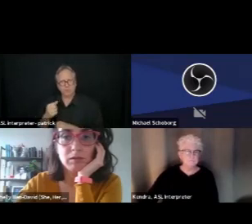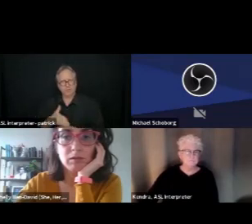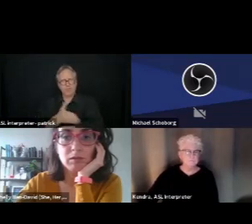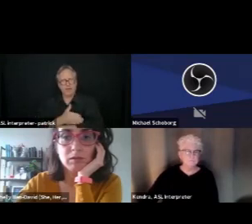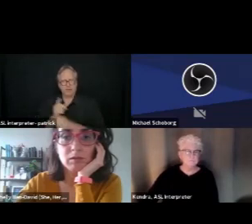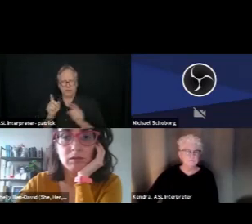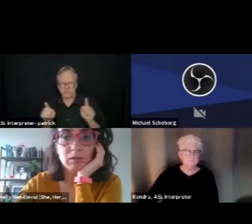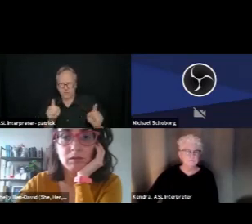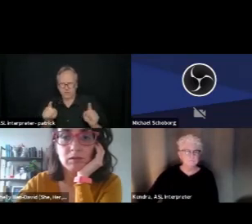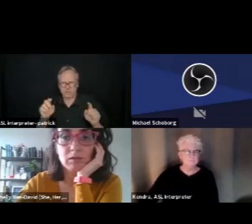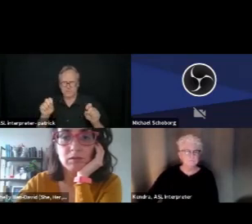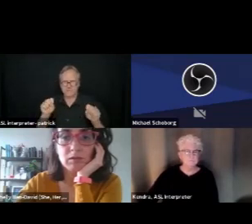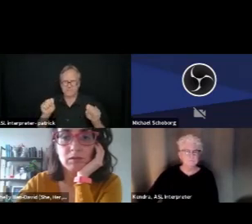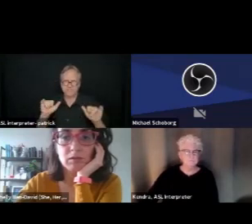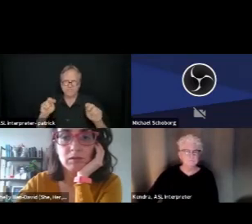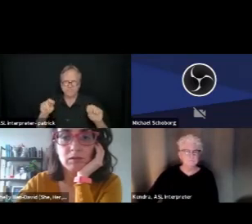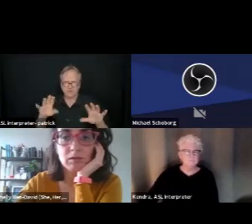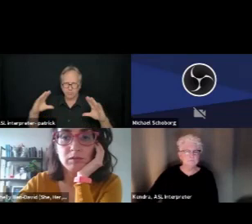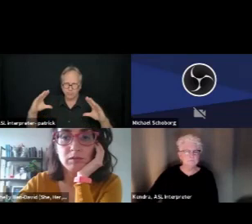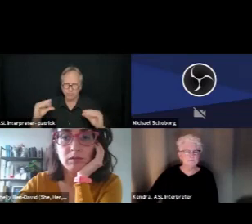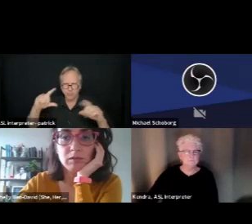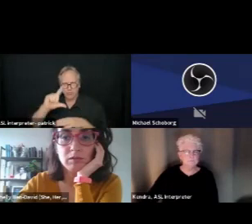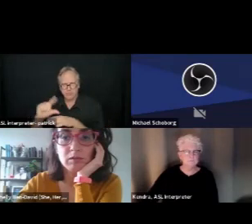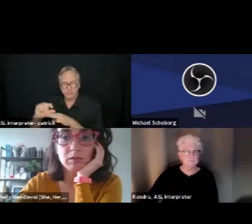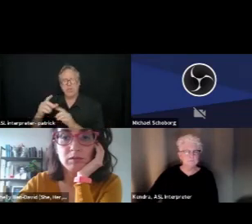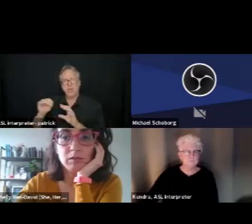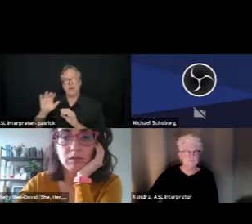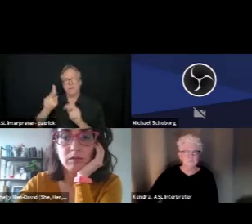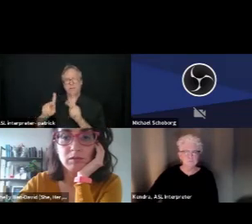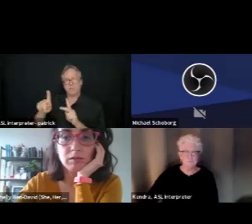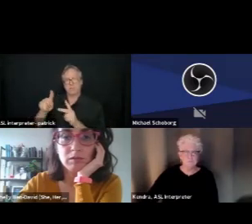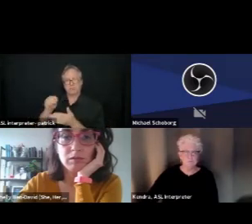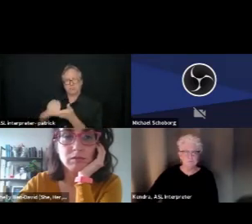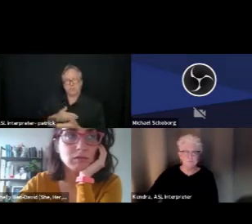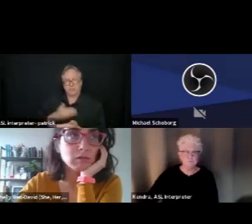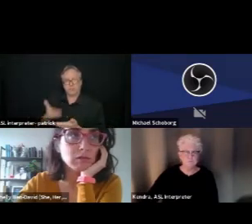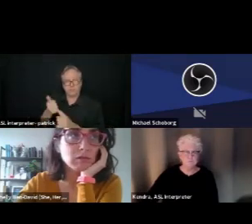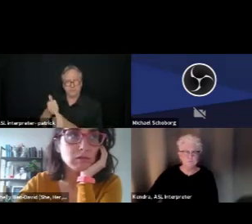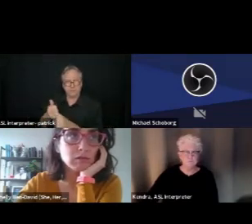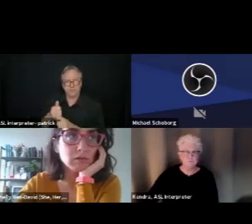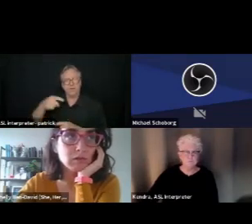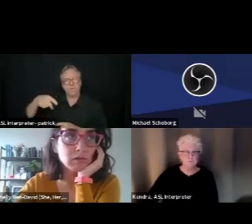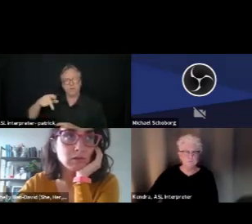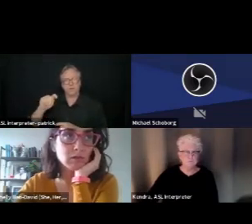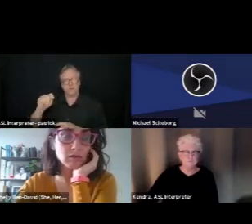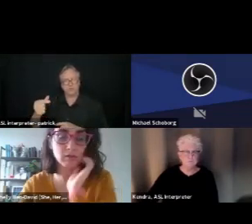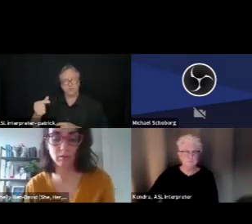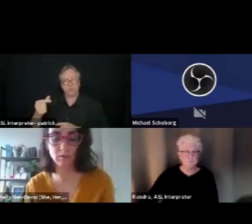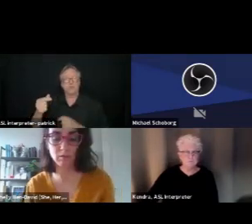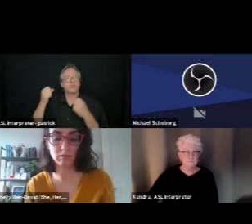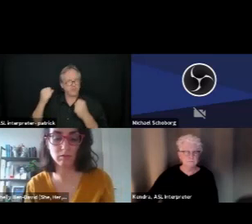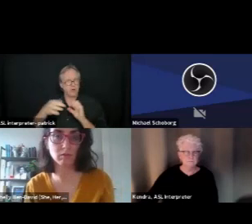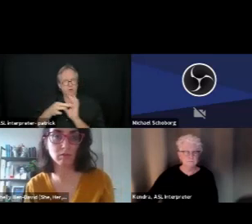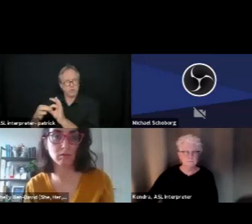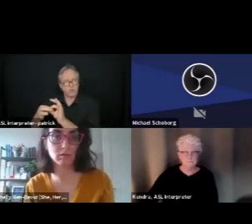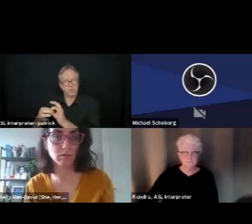symptoms, symptom remission and people's global assessment of functioning. And what I found was that post-traumatic growth had a strong correlation